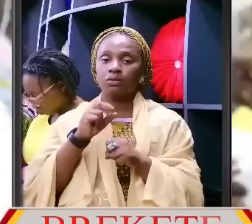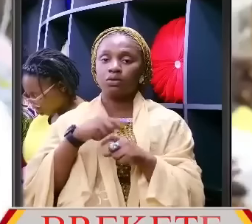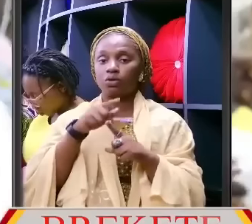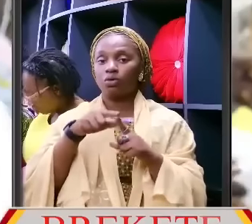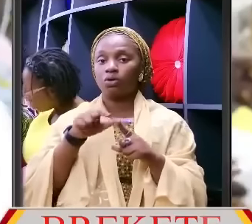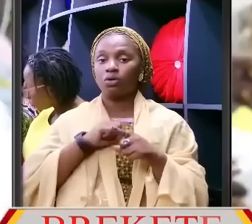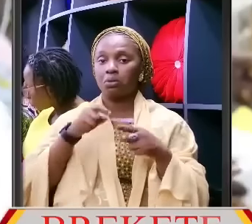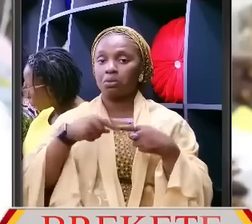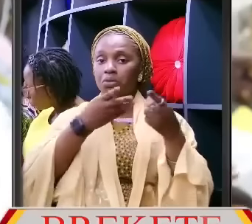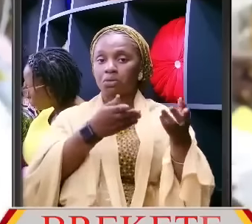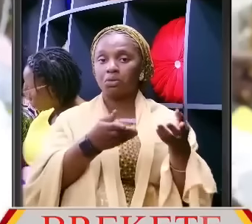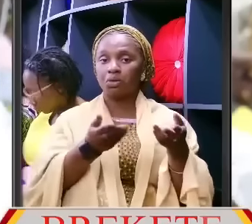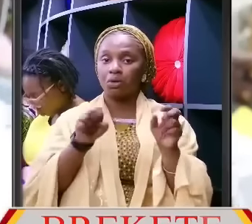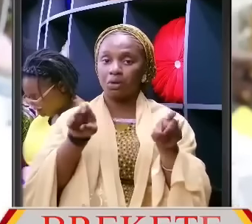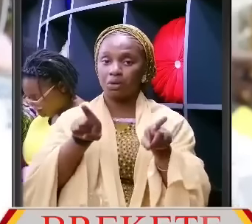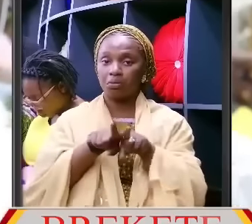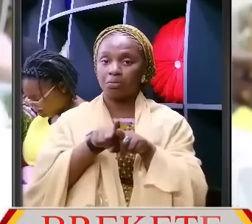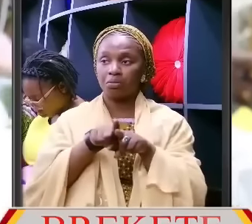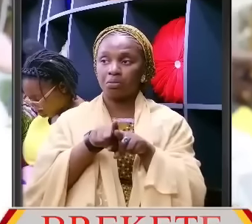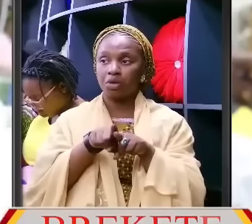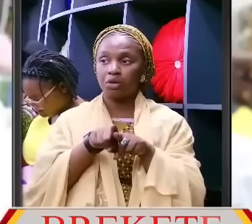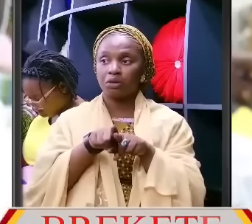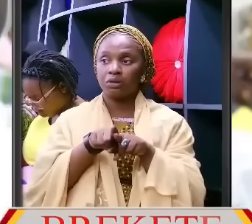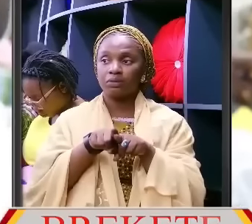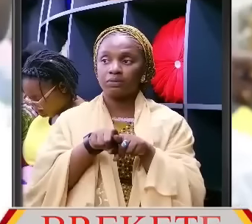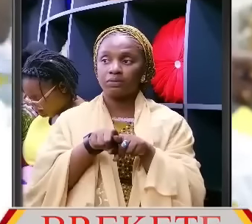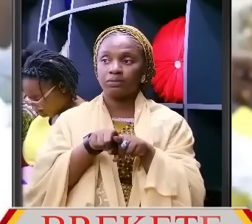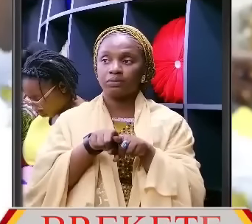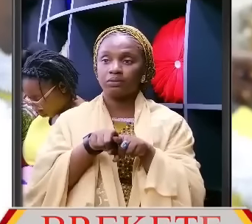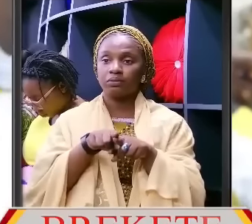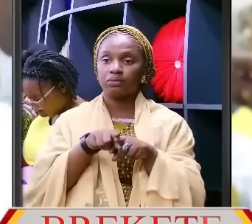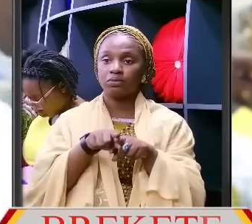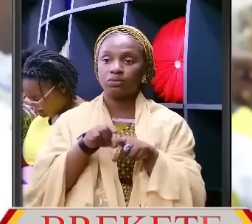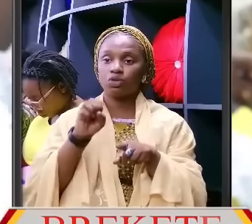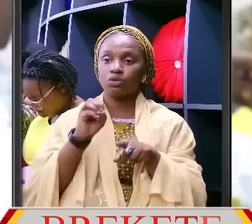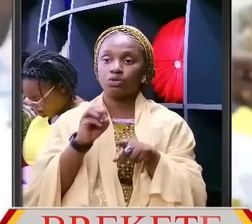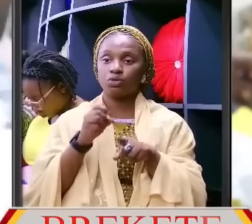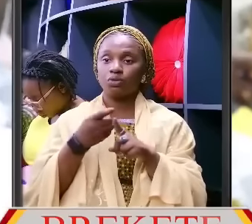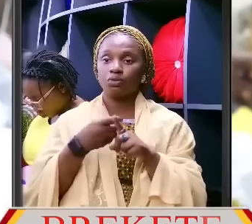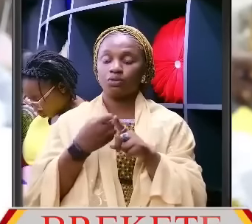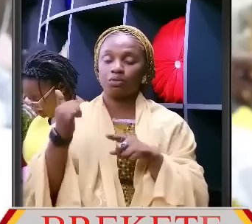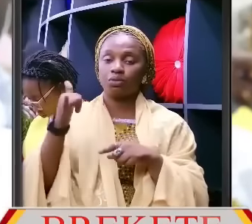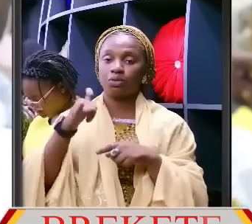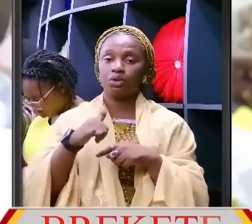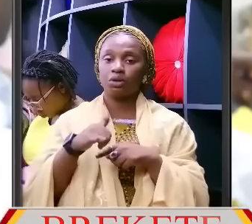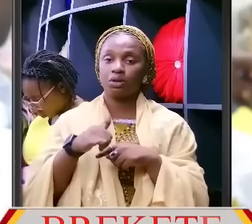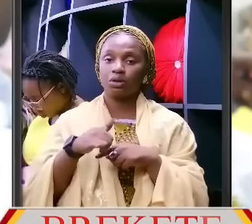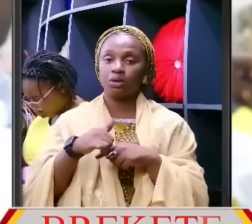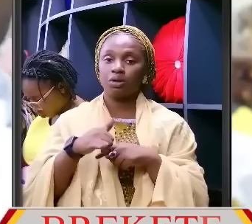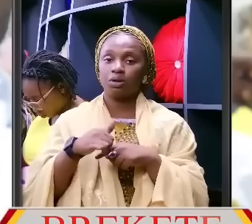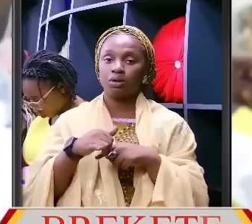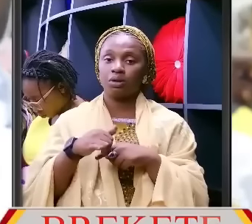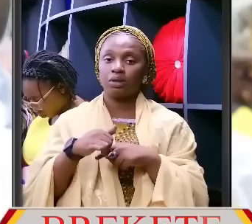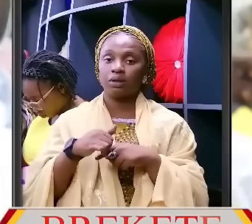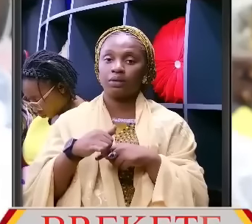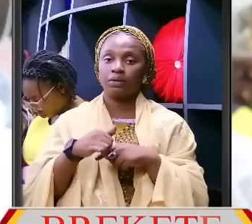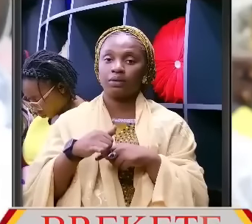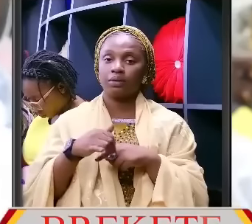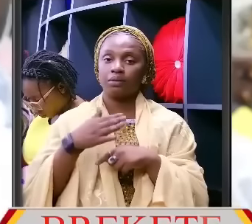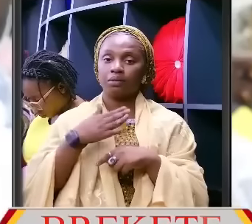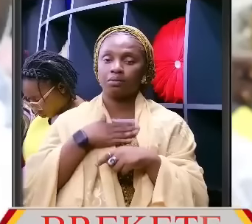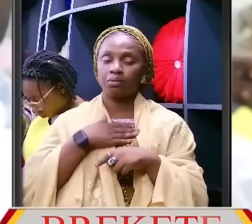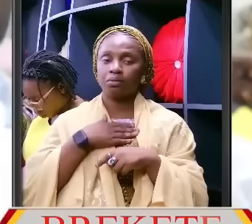go meet my child. I say I don't eat my brother's place. So from there, now I give him